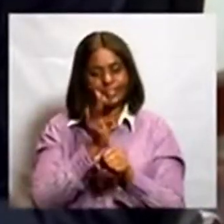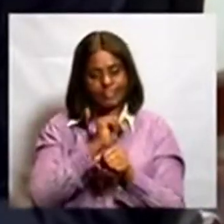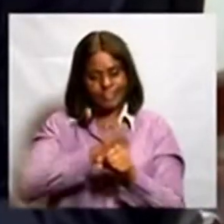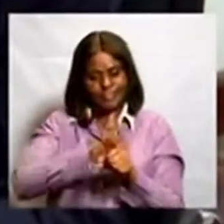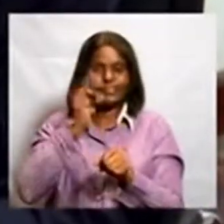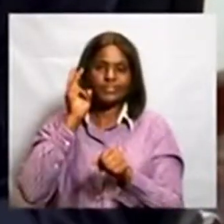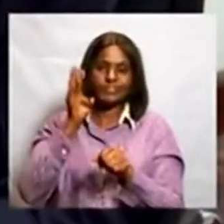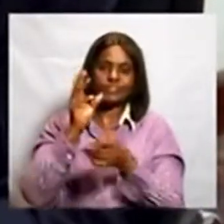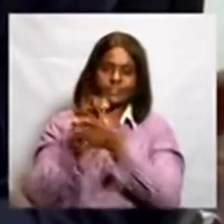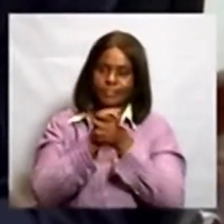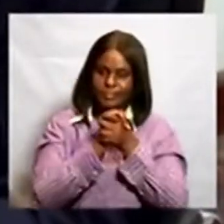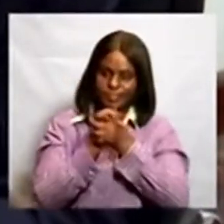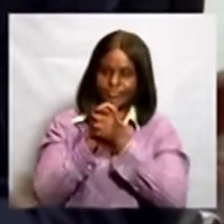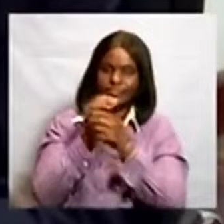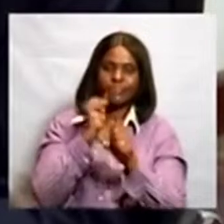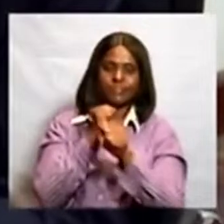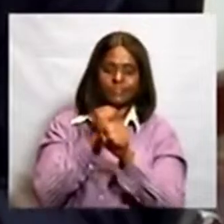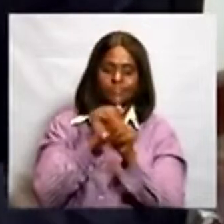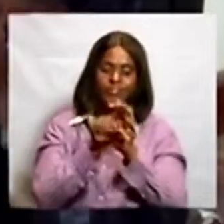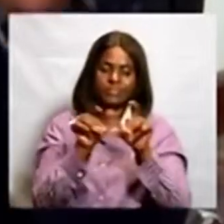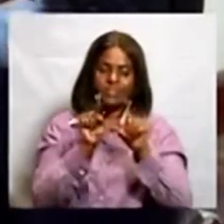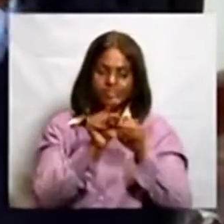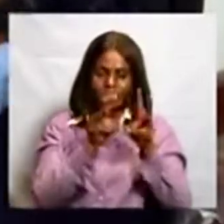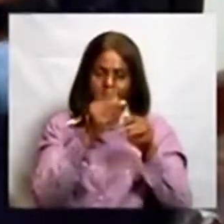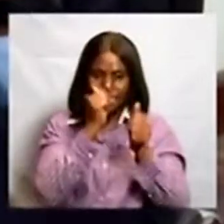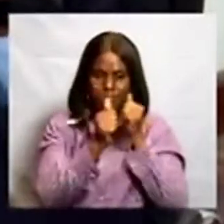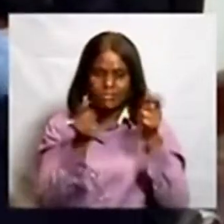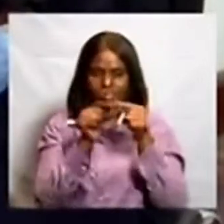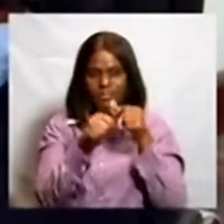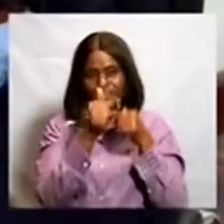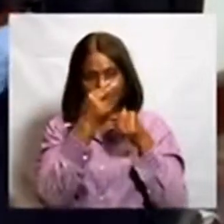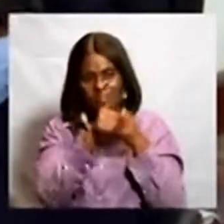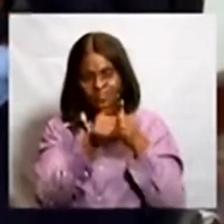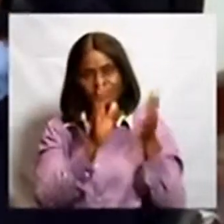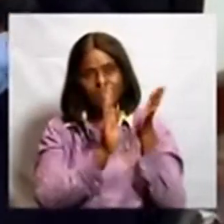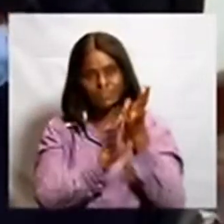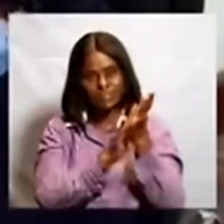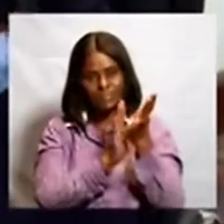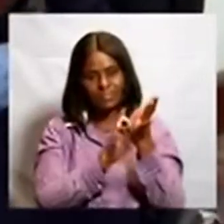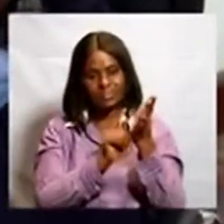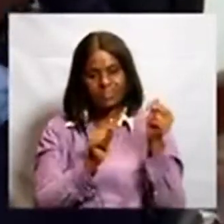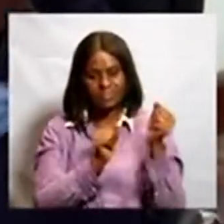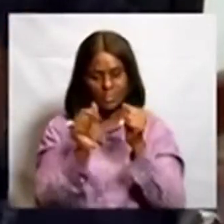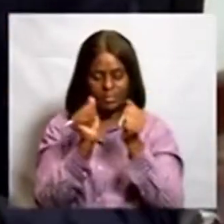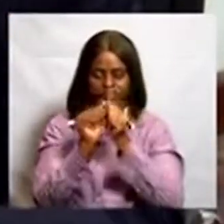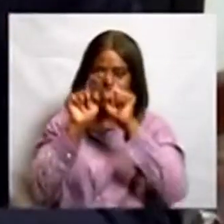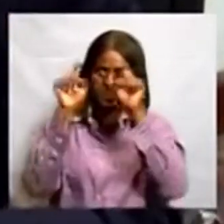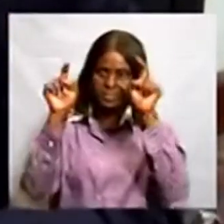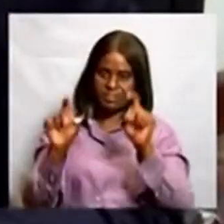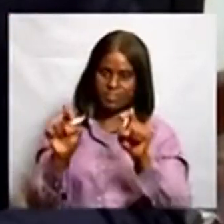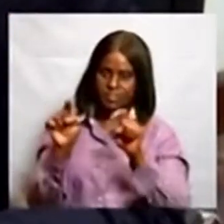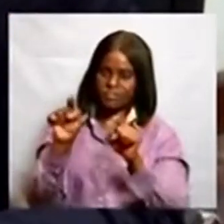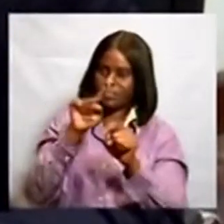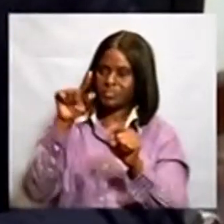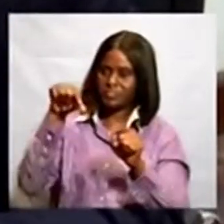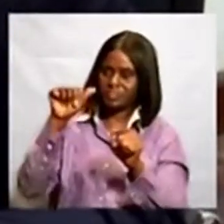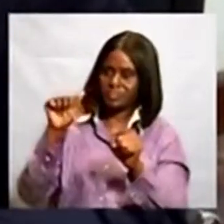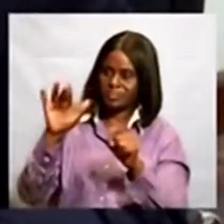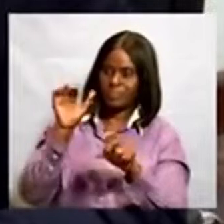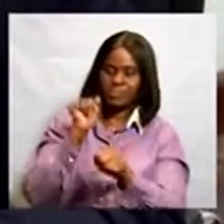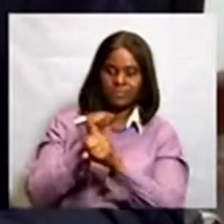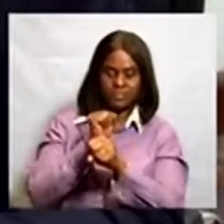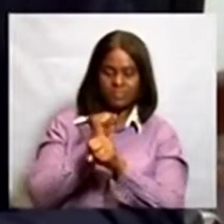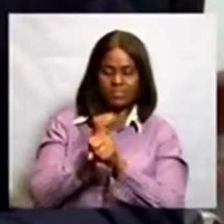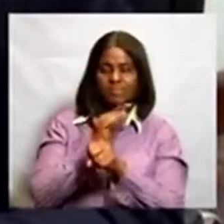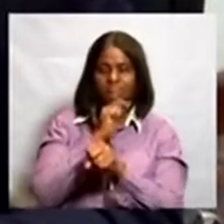will collaborate in this regard is because when you look at the school system and certification, ZACWA's mandate is